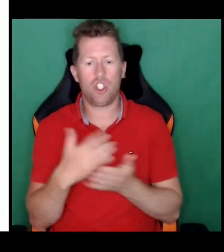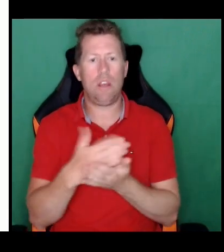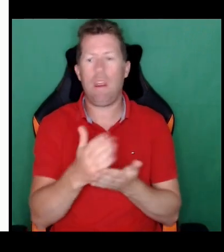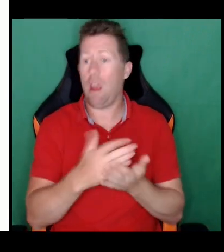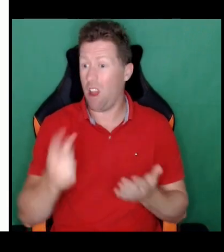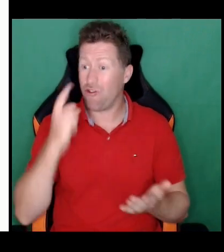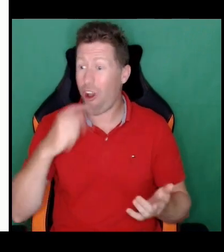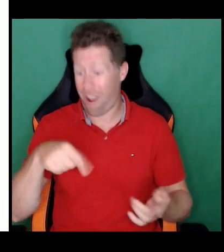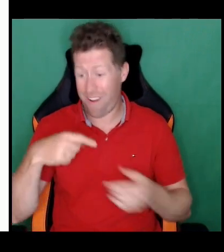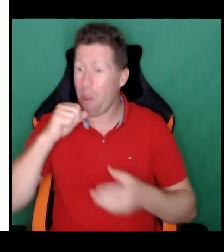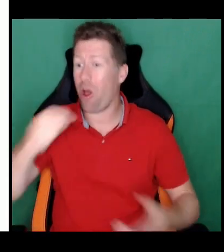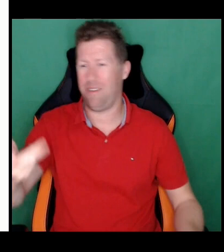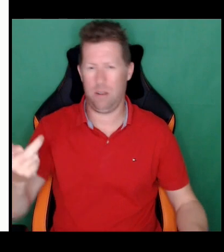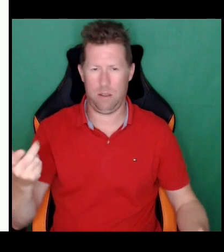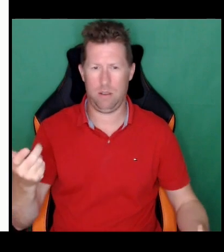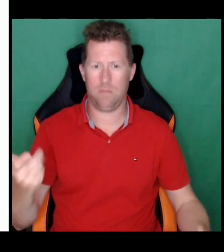process.